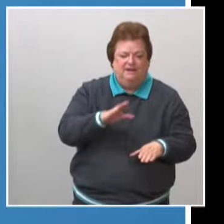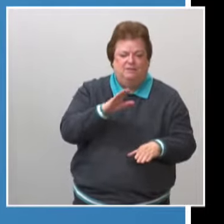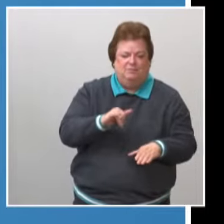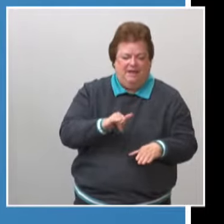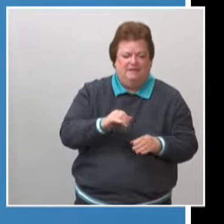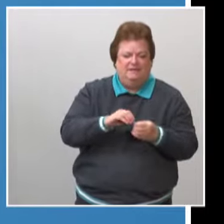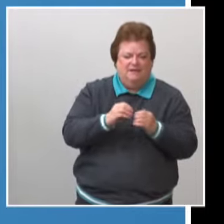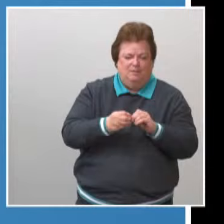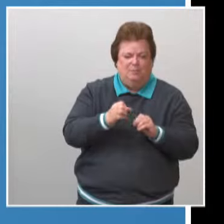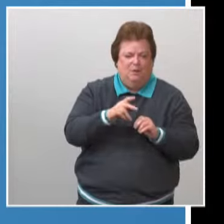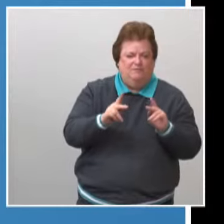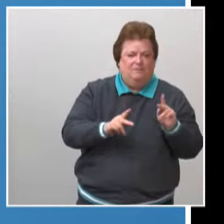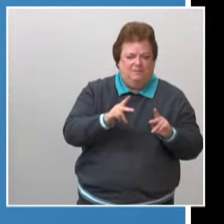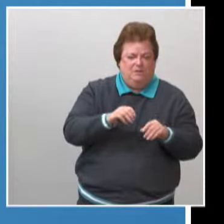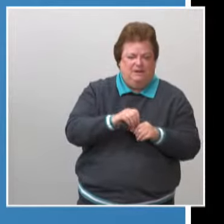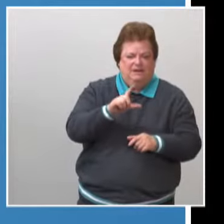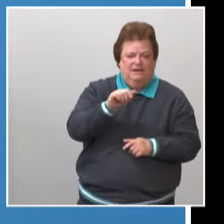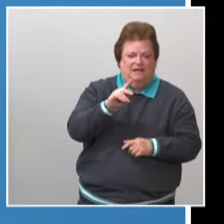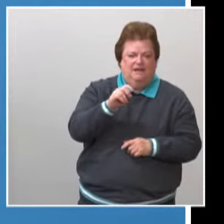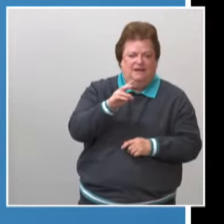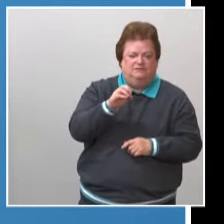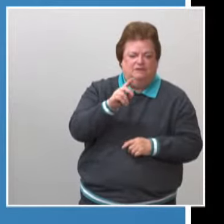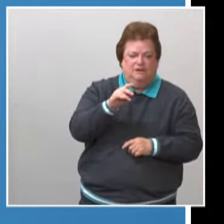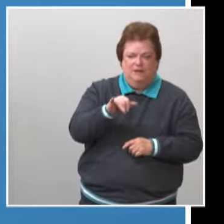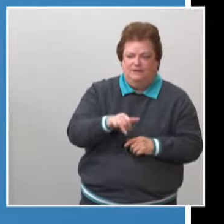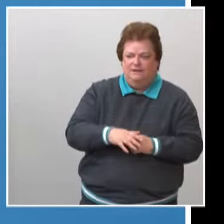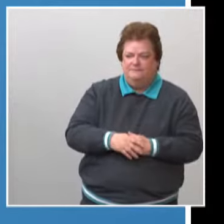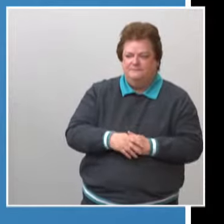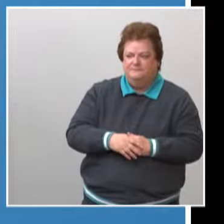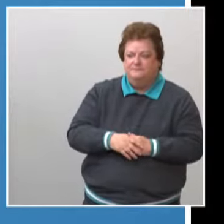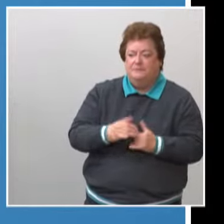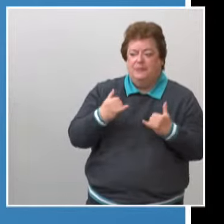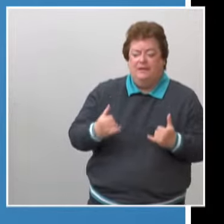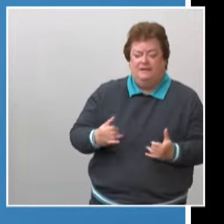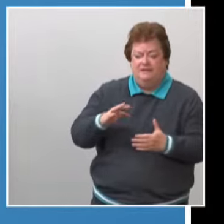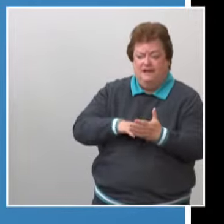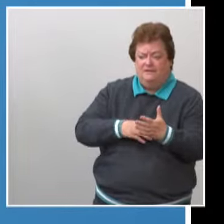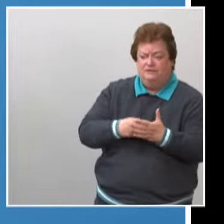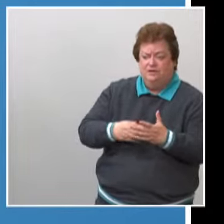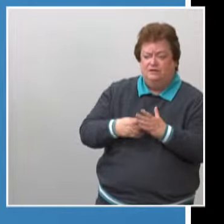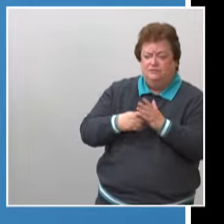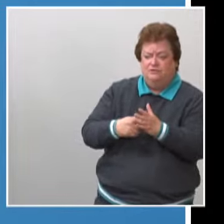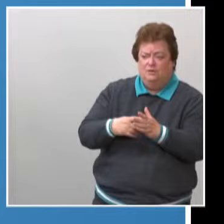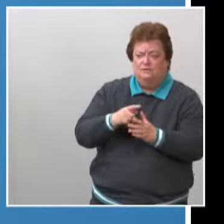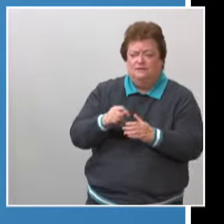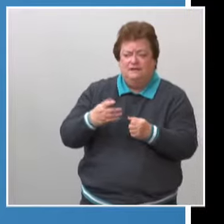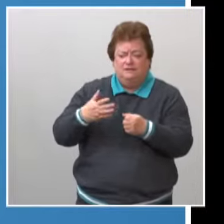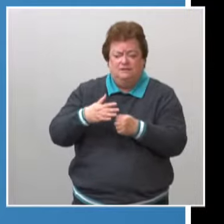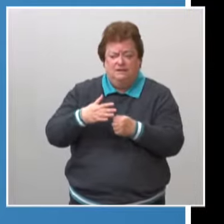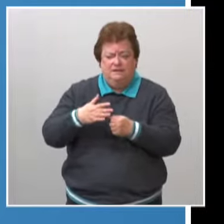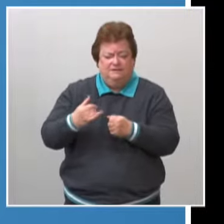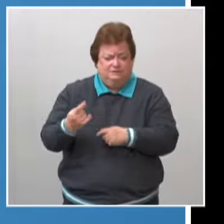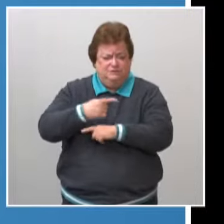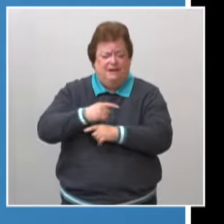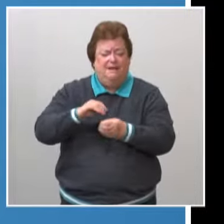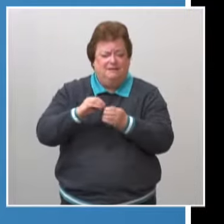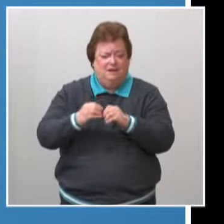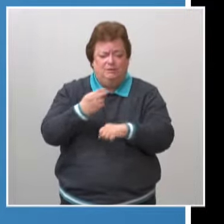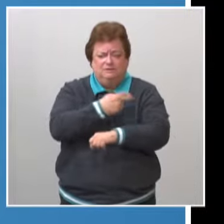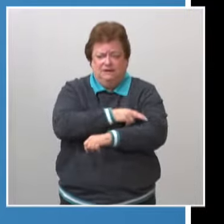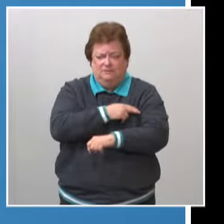population size of Lancaster County. The chart you see now shows the total number of hospitalizations in Lancaster